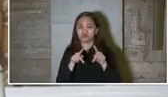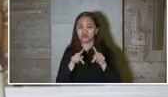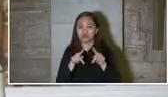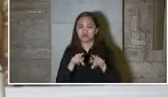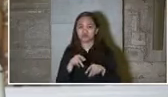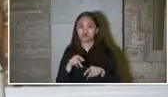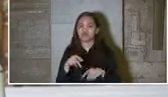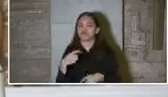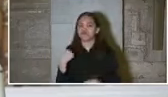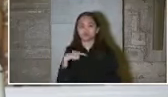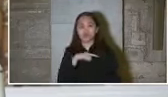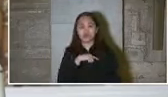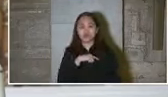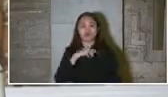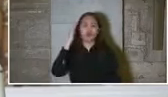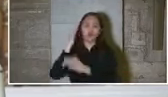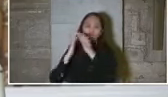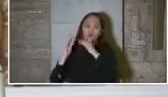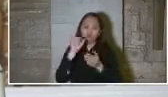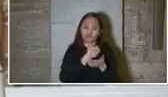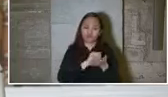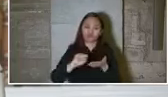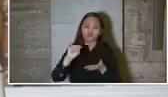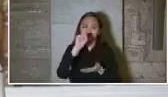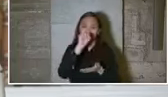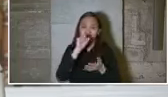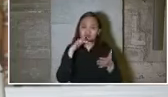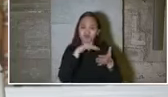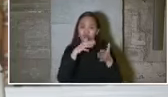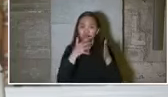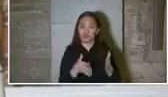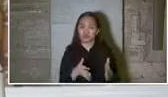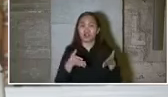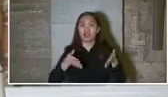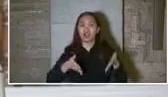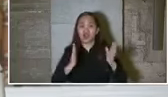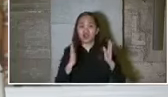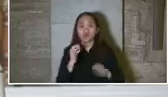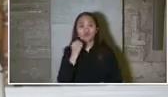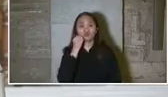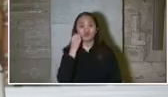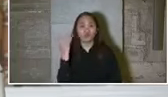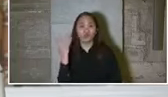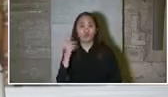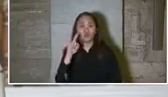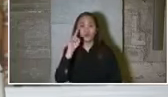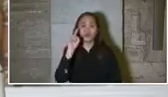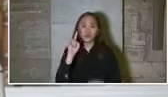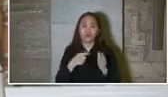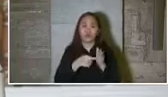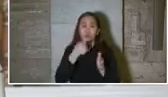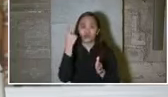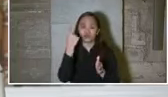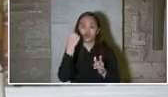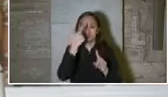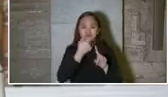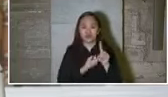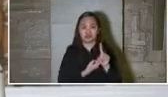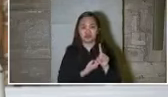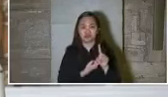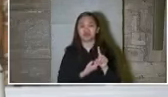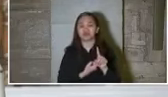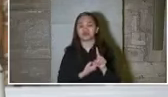When we were seminarians, we were only allowed to go home once a month on a